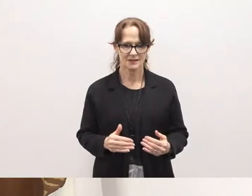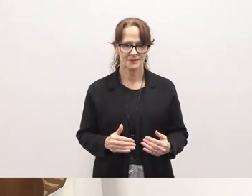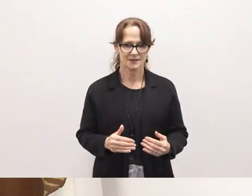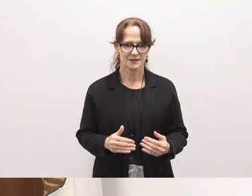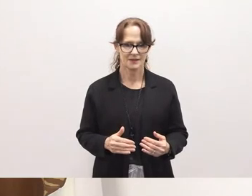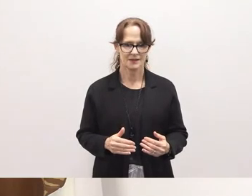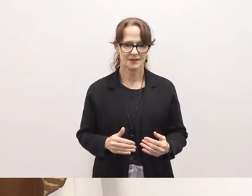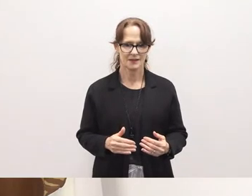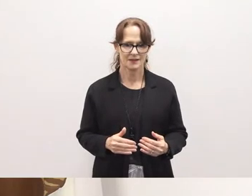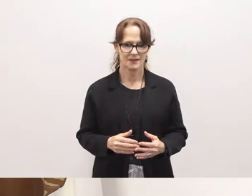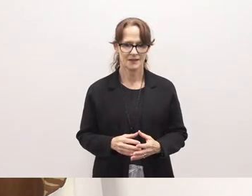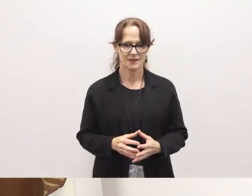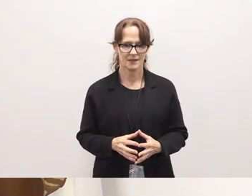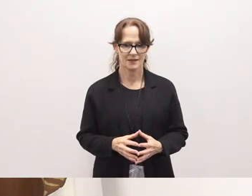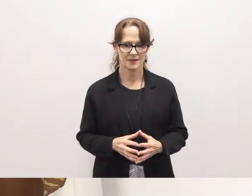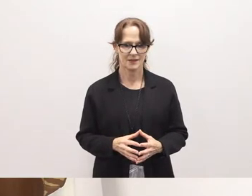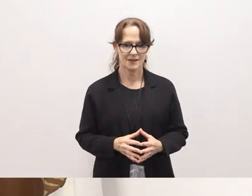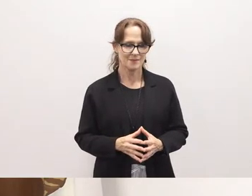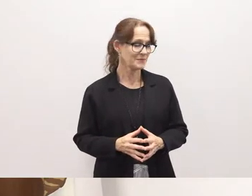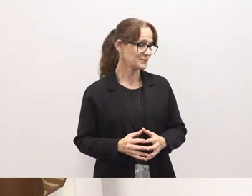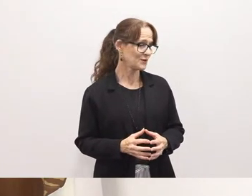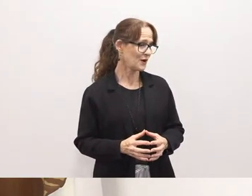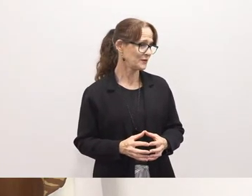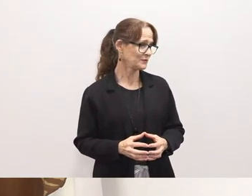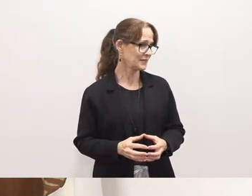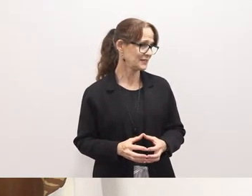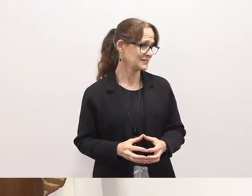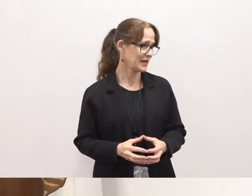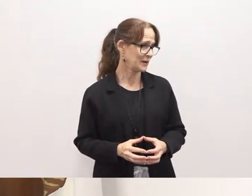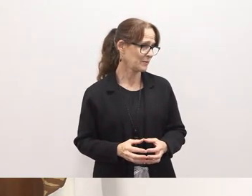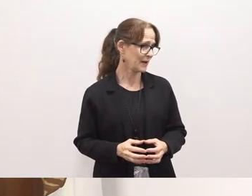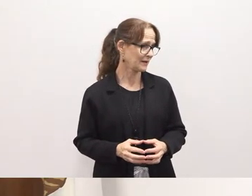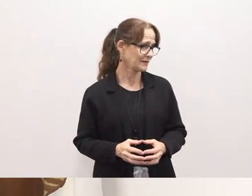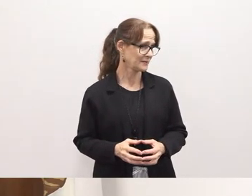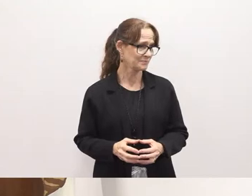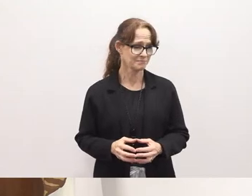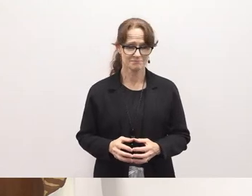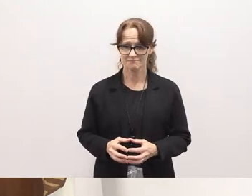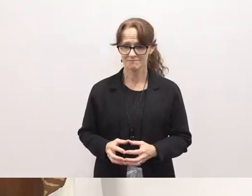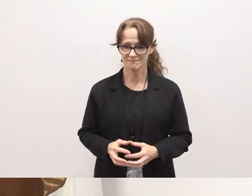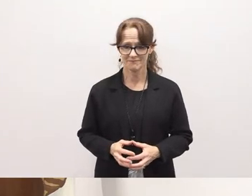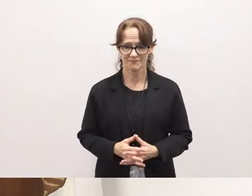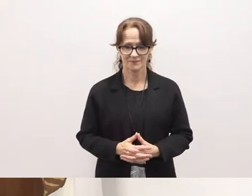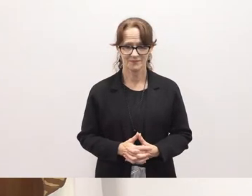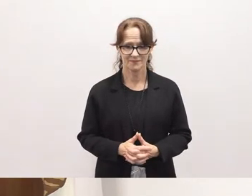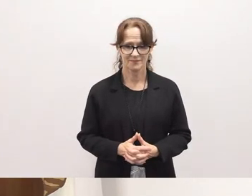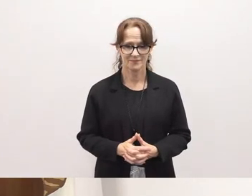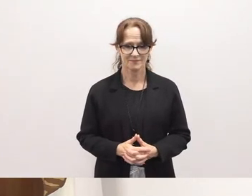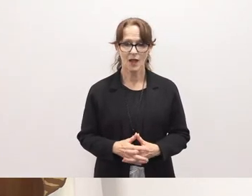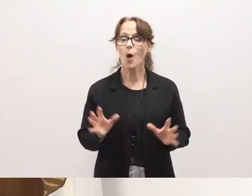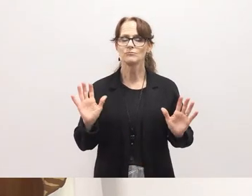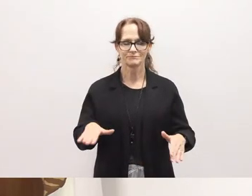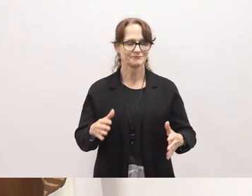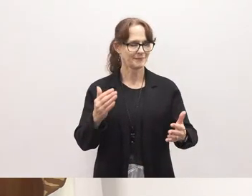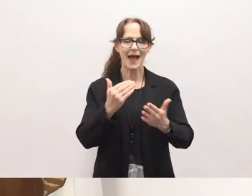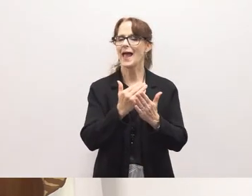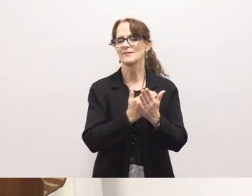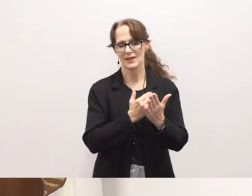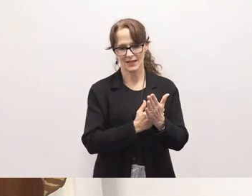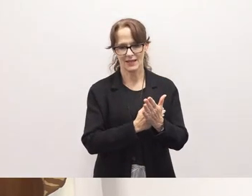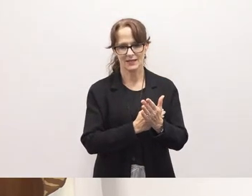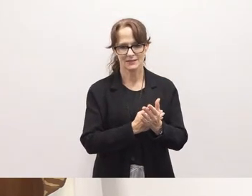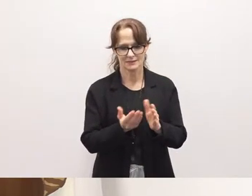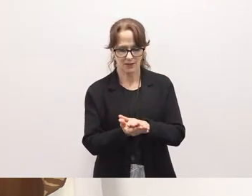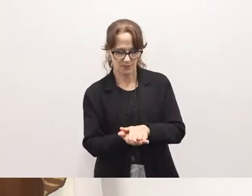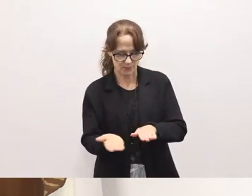let's see. I don't have the list of who's in. I do have the list. It's behind